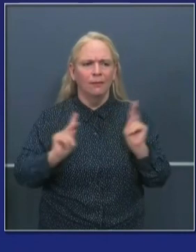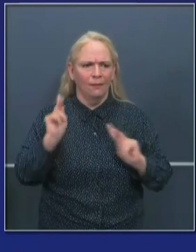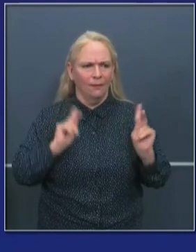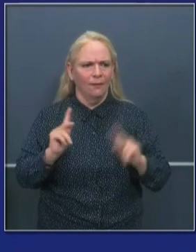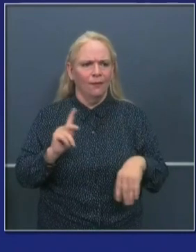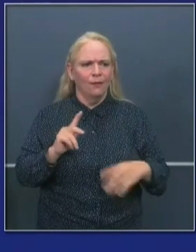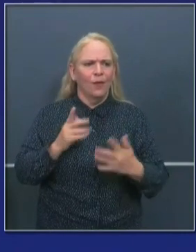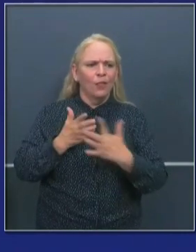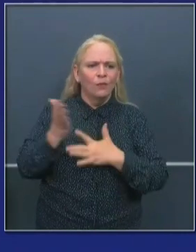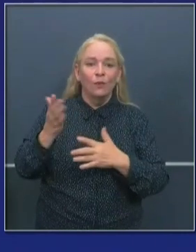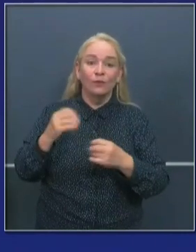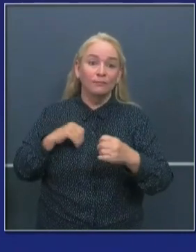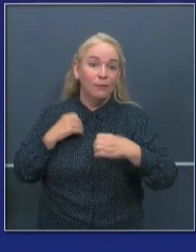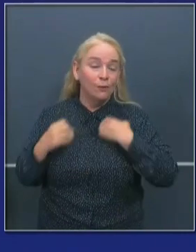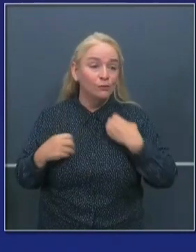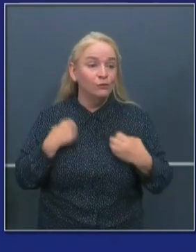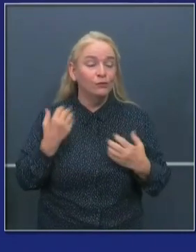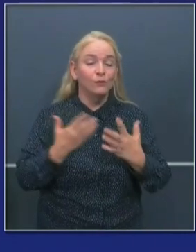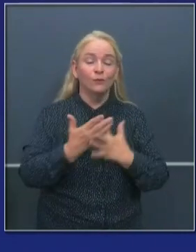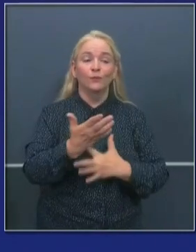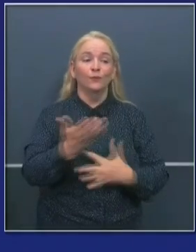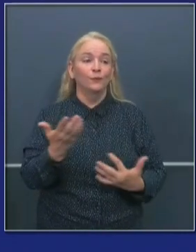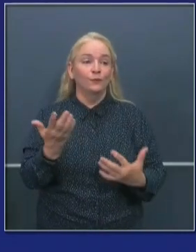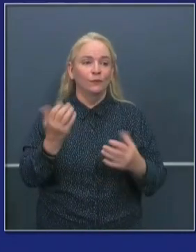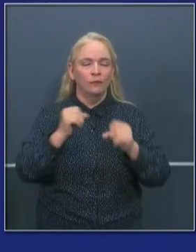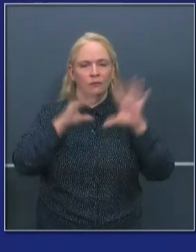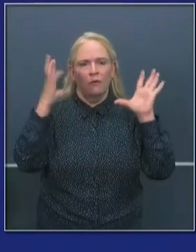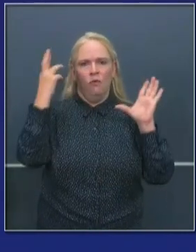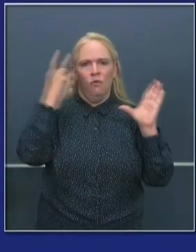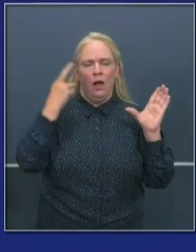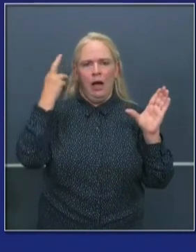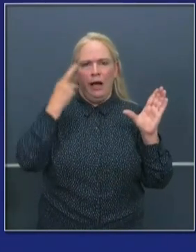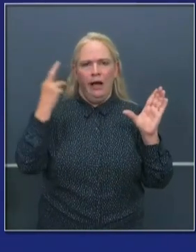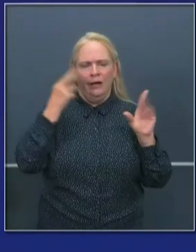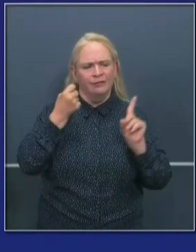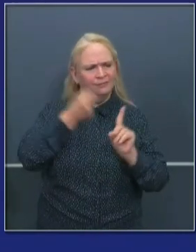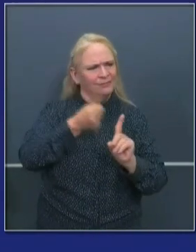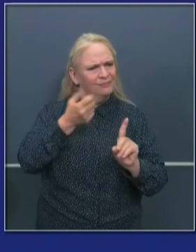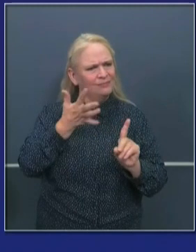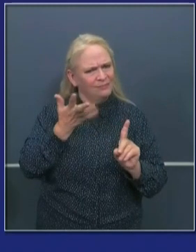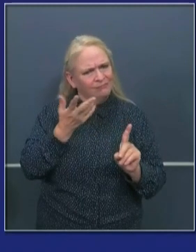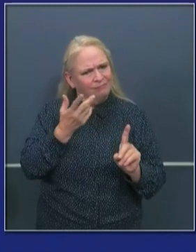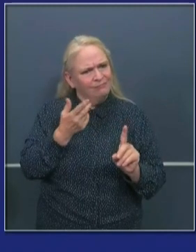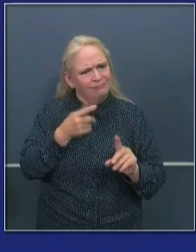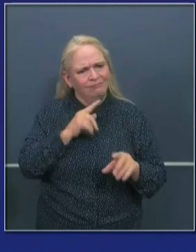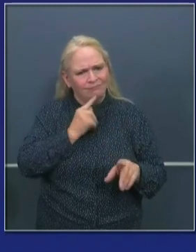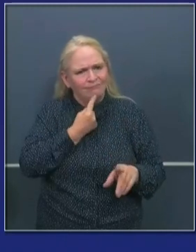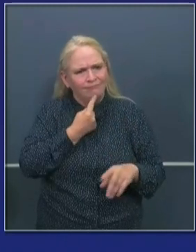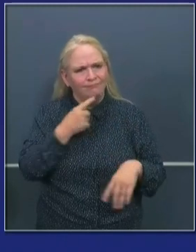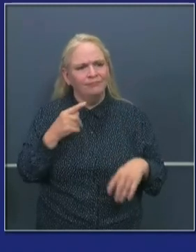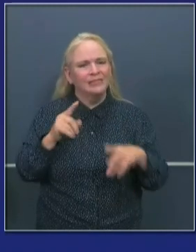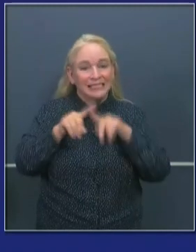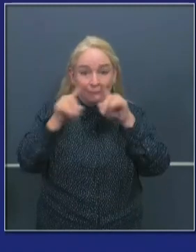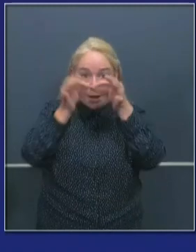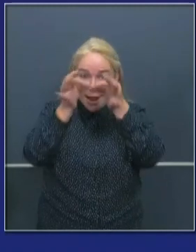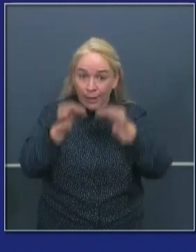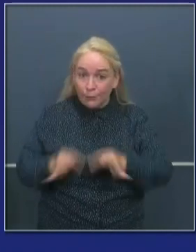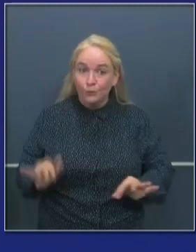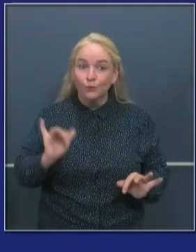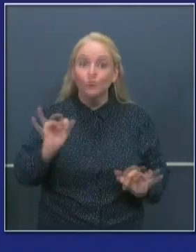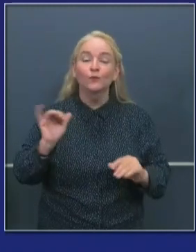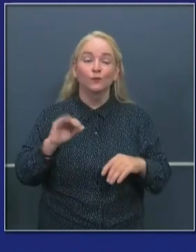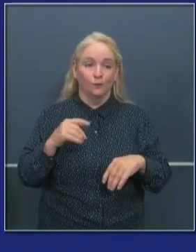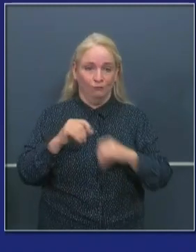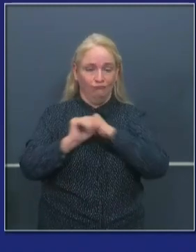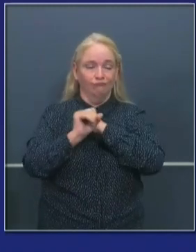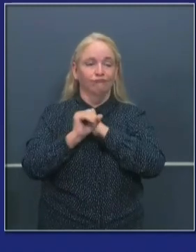ways, and again, in messages that people can understand in Arabic, in Cantonese, in Mandarin, in Vietnamese, and